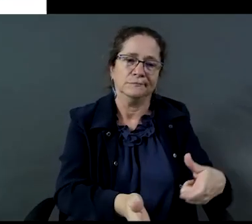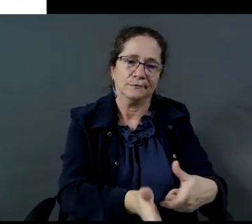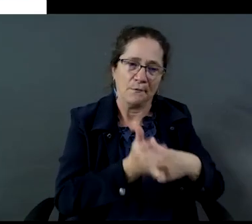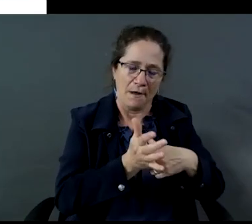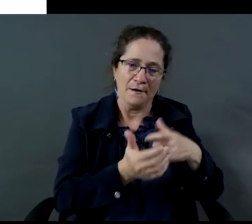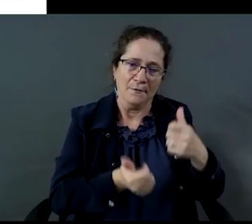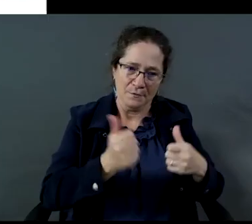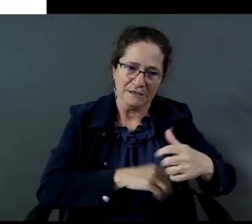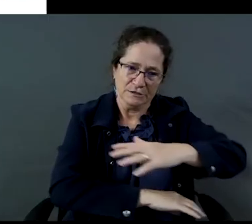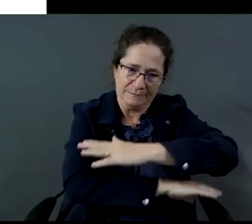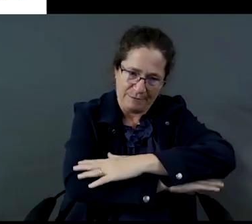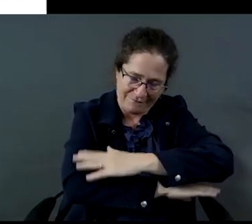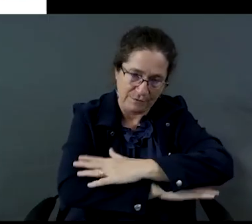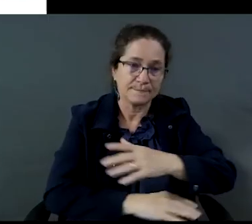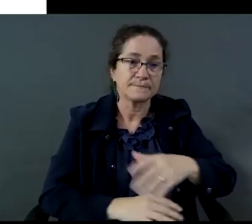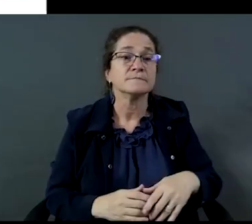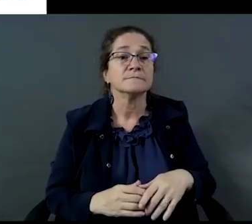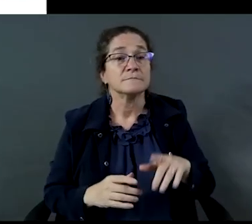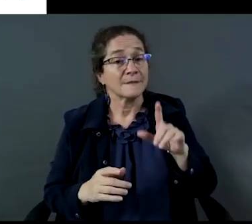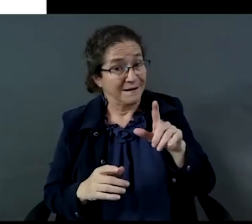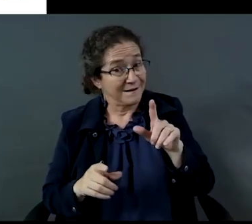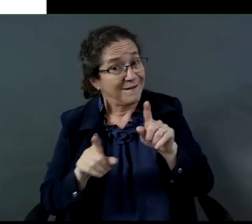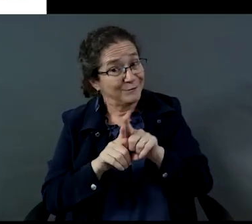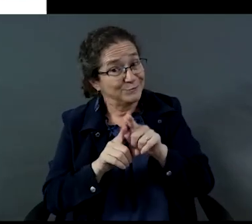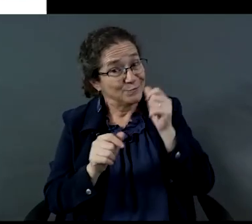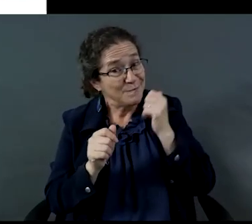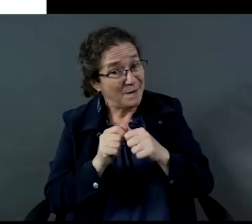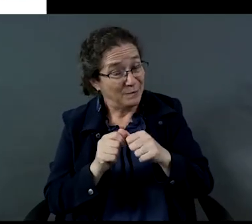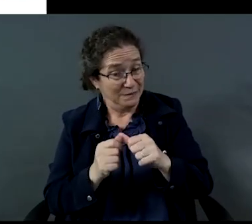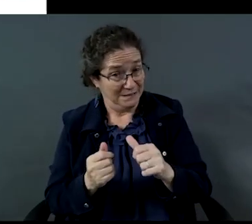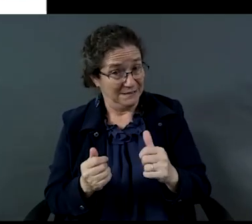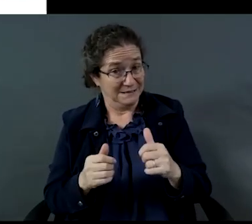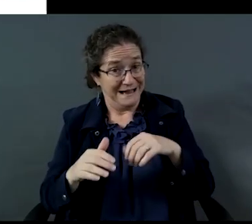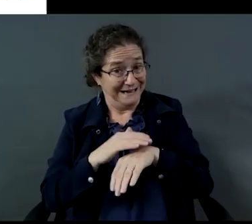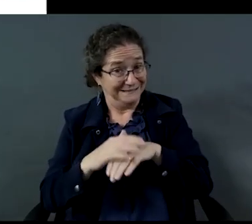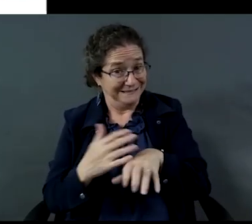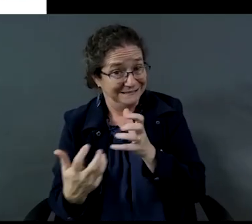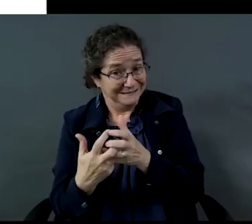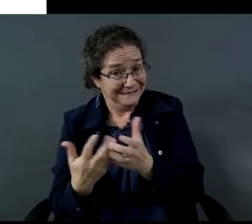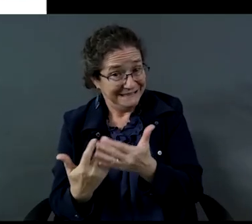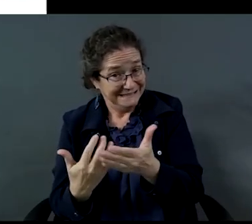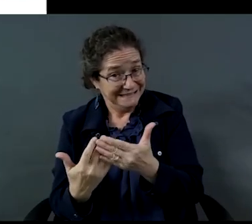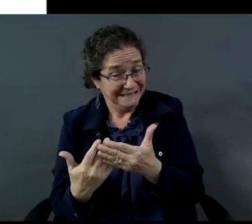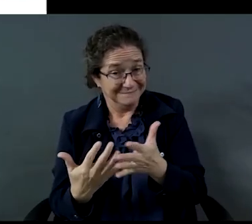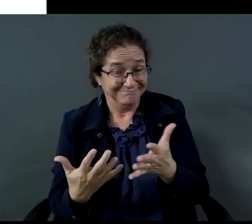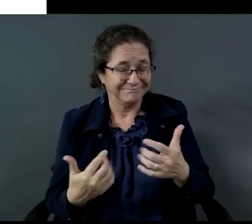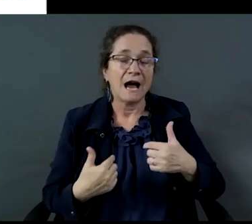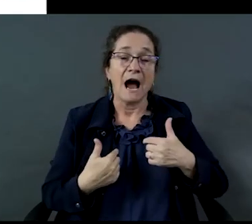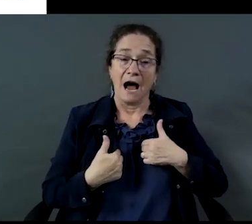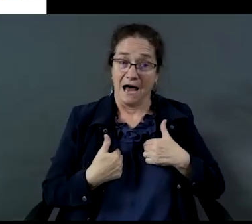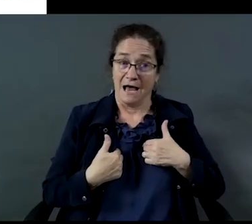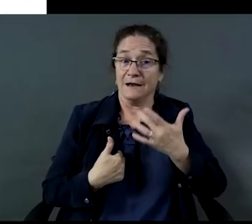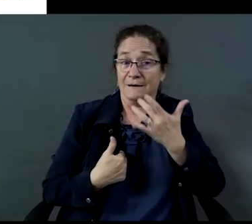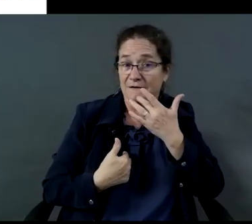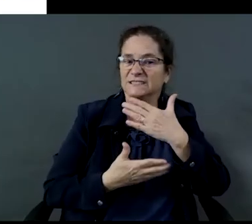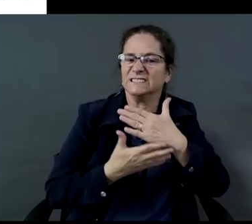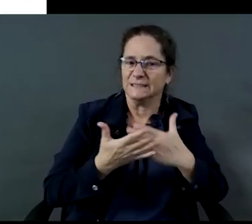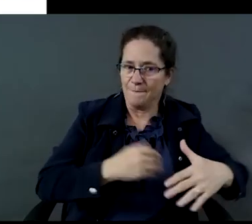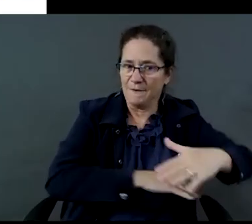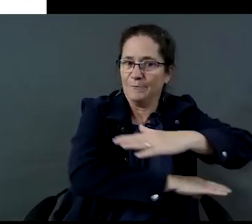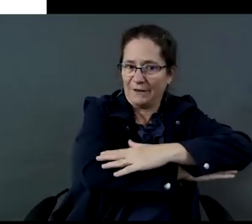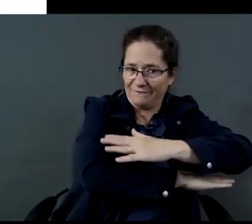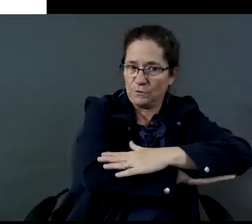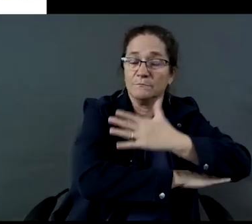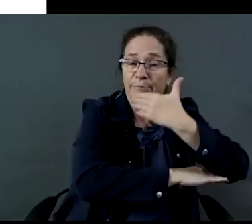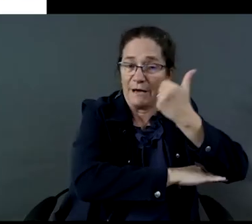access. And this again goes back to captioning. I prefer certain vendors over others just for the ease of access. I can walk in,